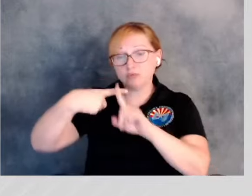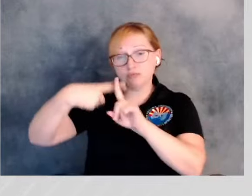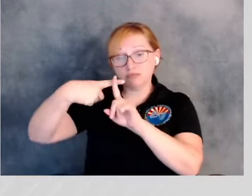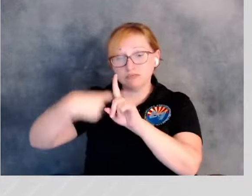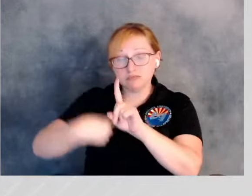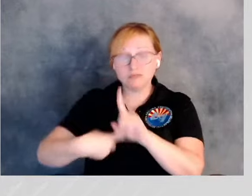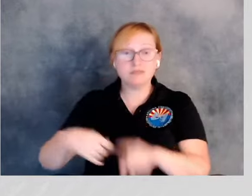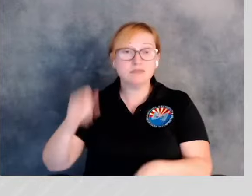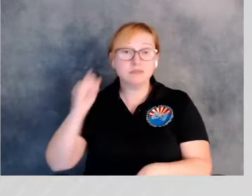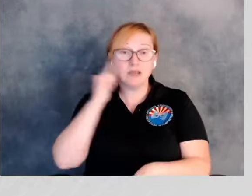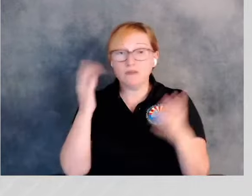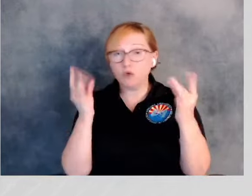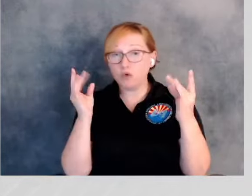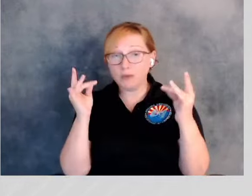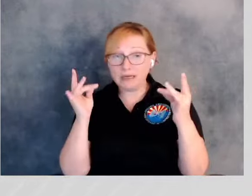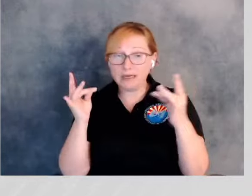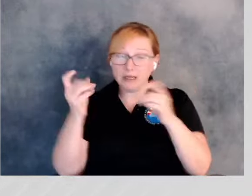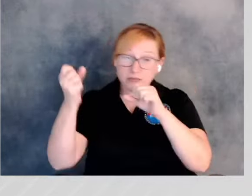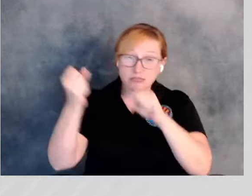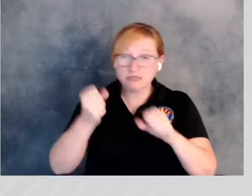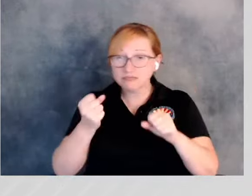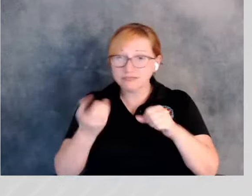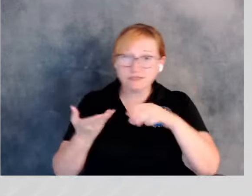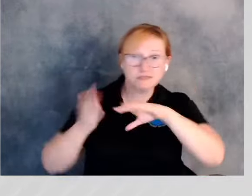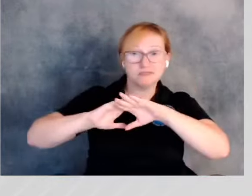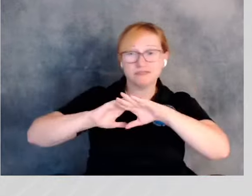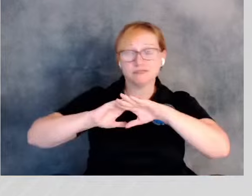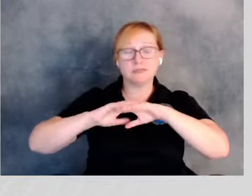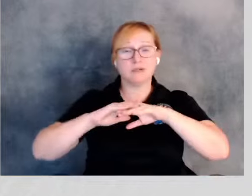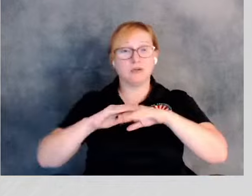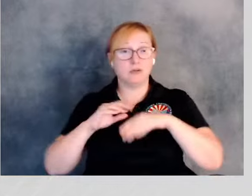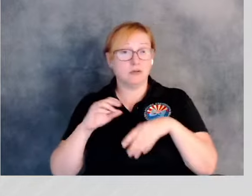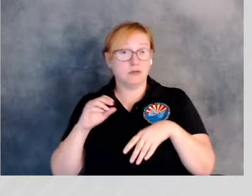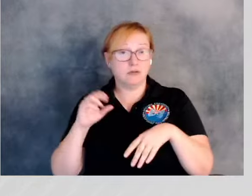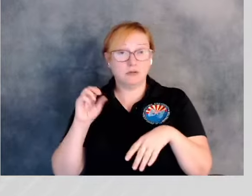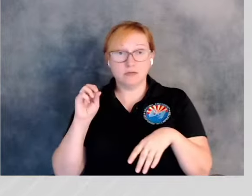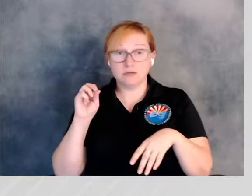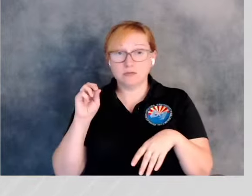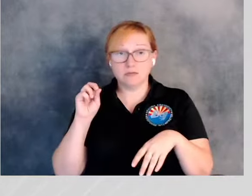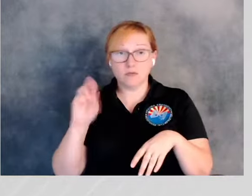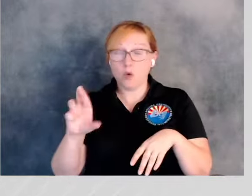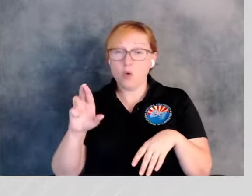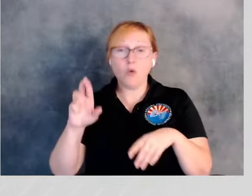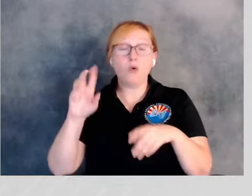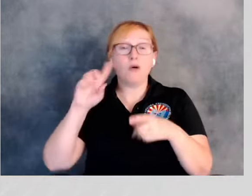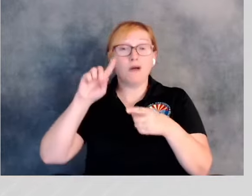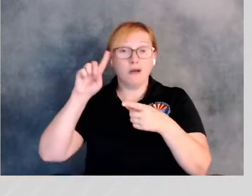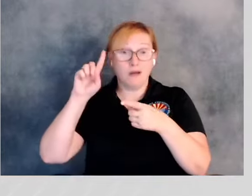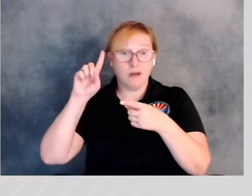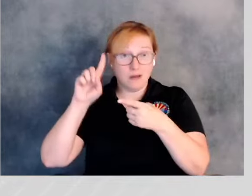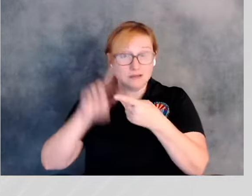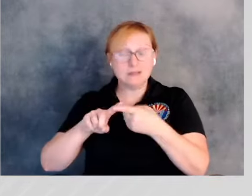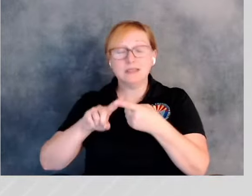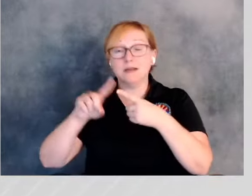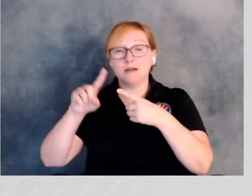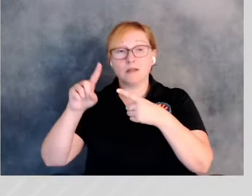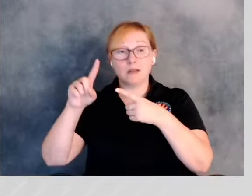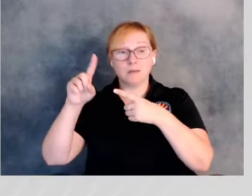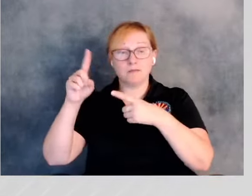to recover, or in the absence of all that, until we see shorter daylight hours.